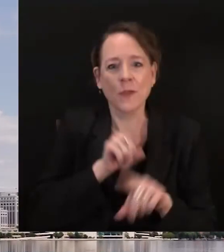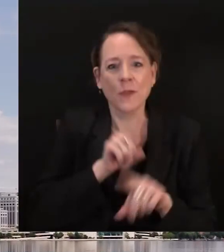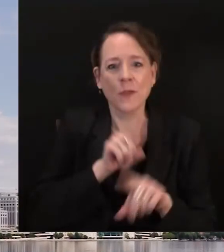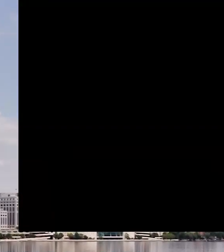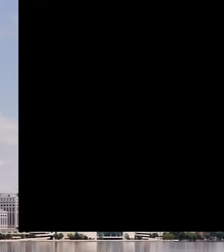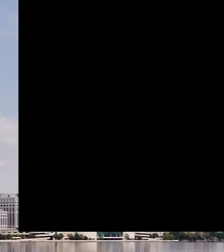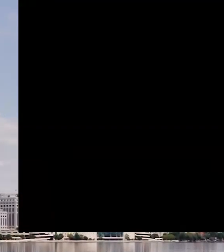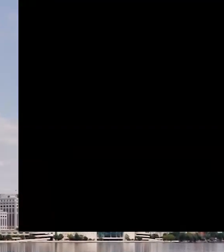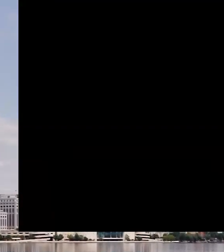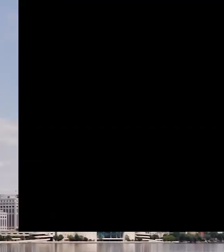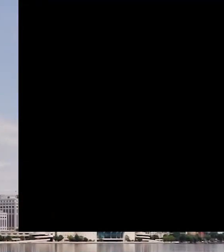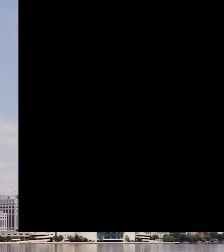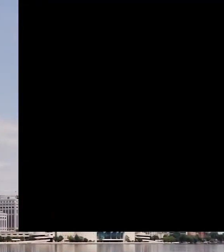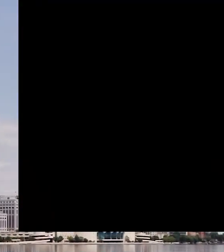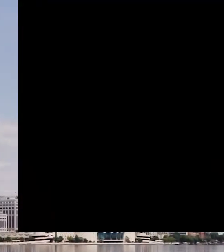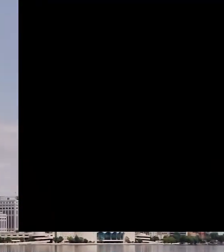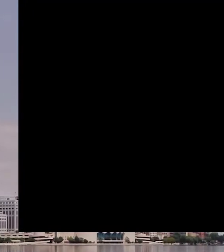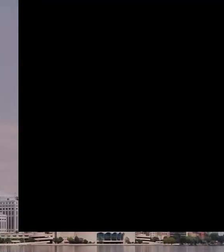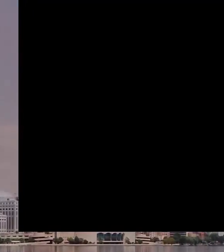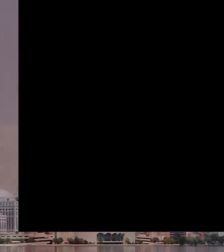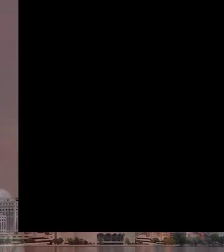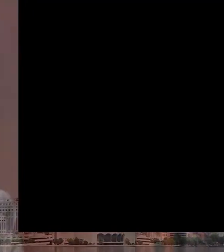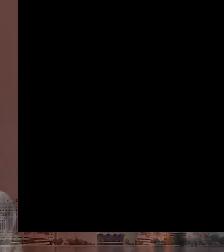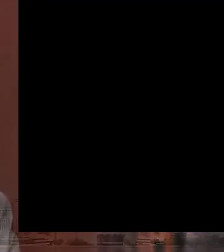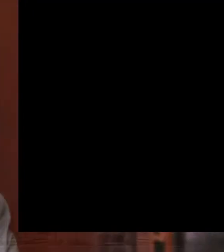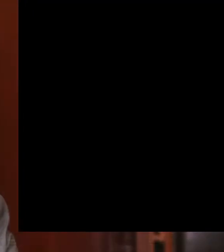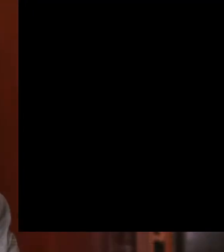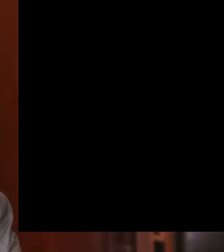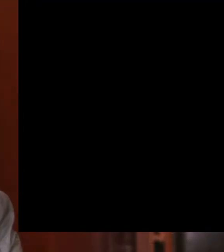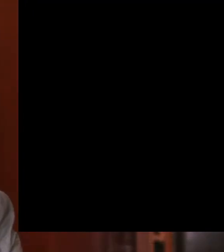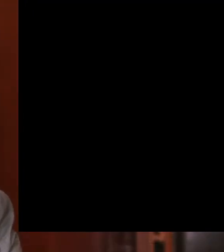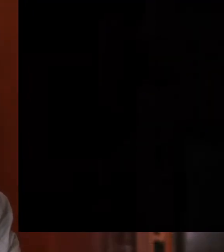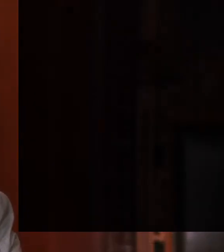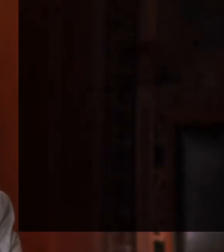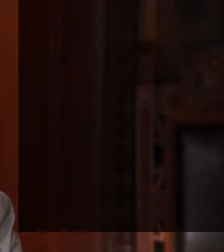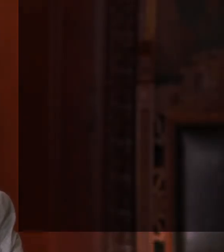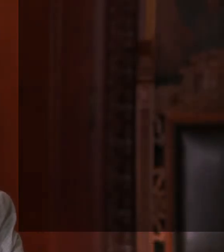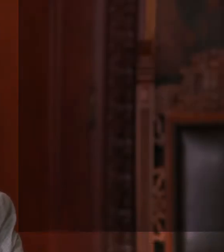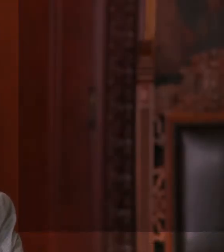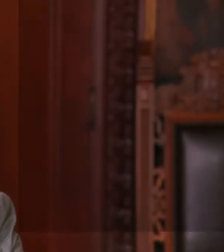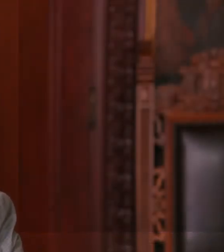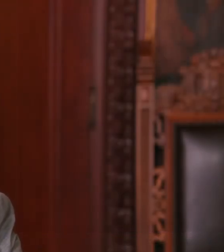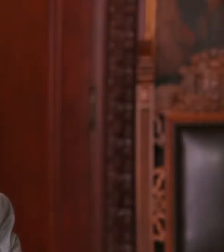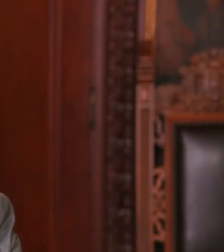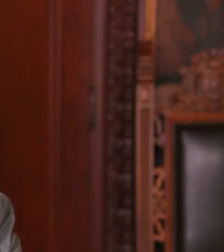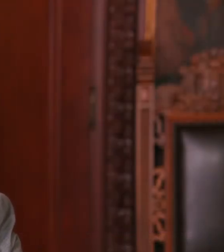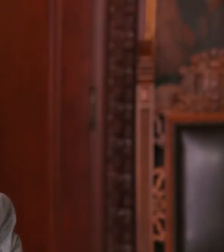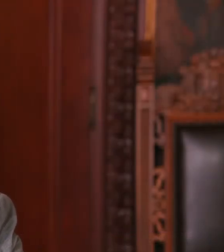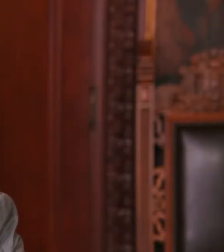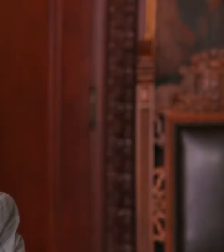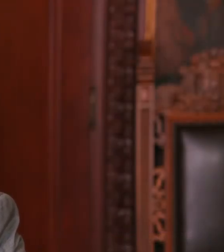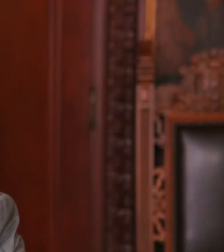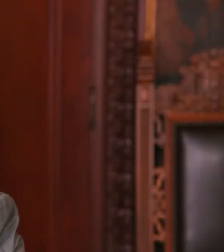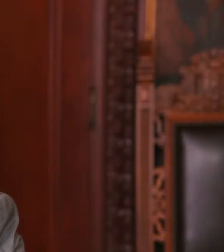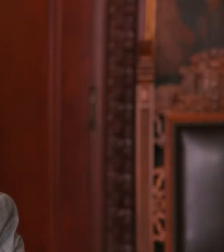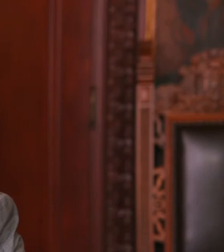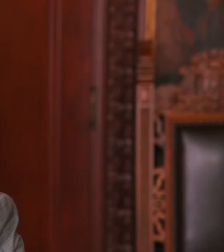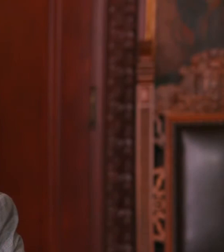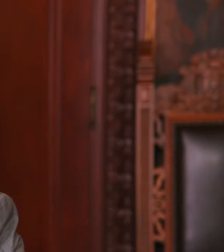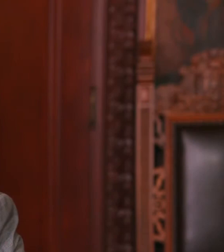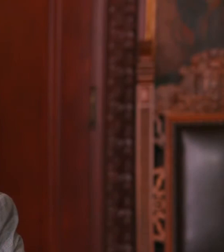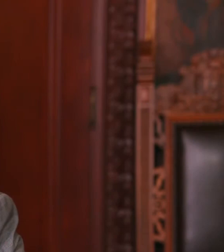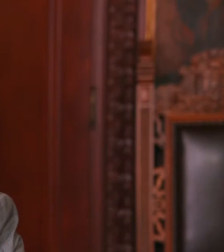We'll begin the briefing with remarks from Governor Tony Evers. Good afternoon, everyone, and thanks for joining us today. Last week, we entered a new